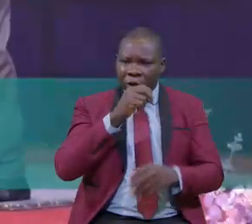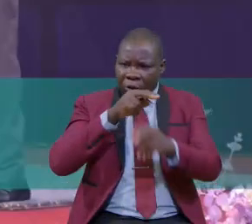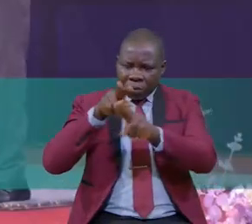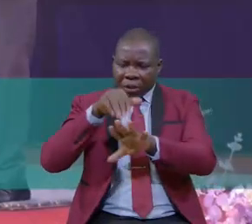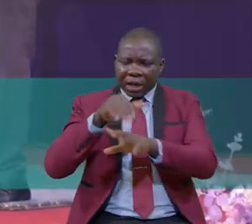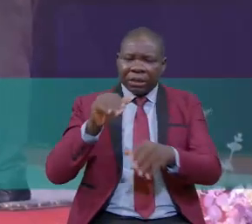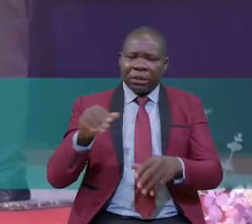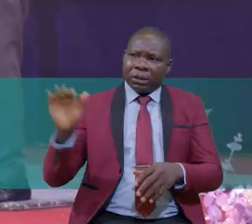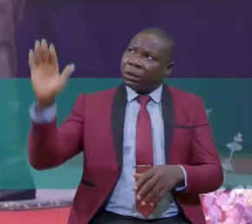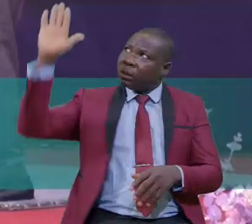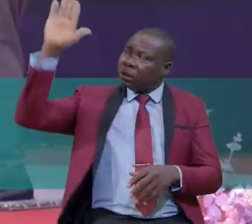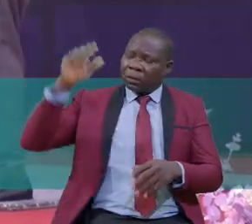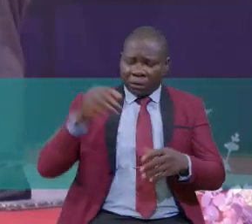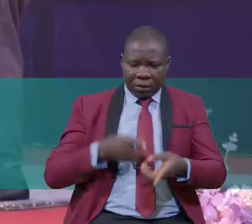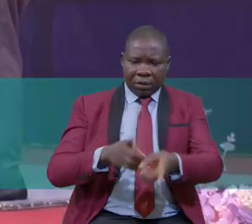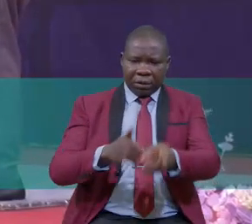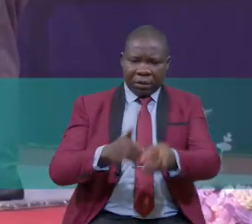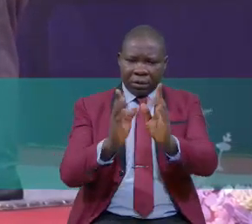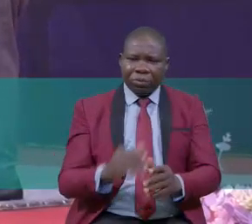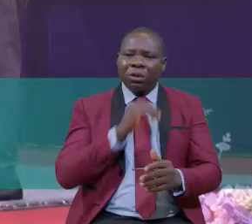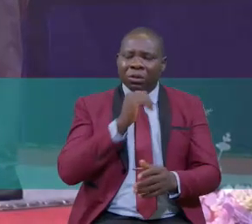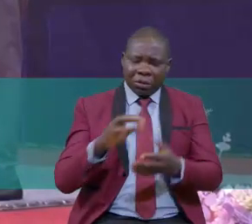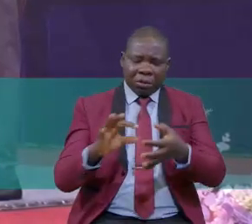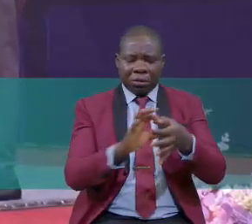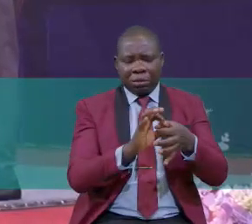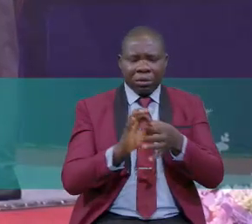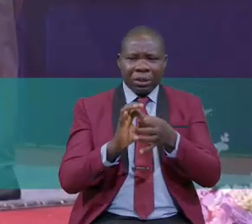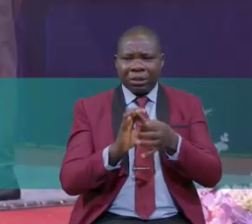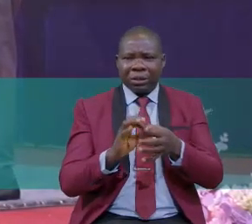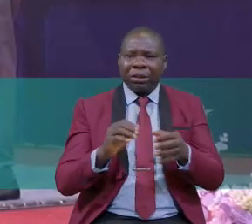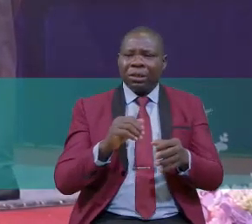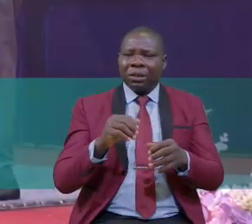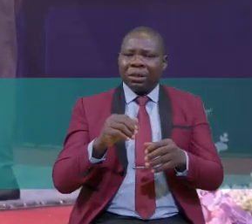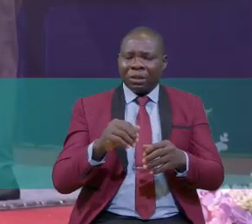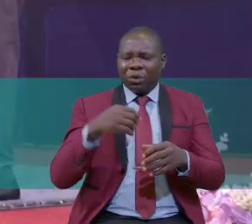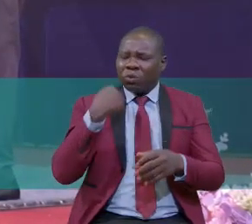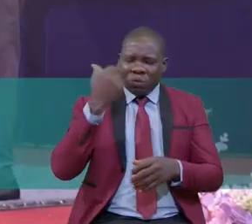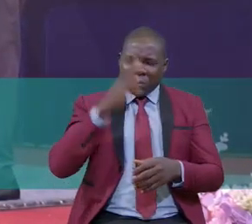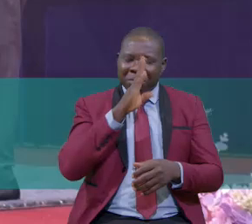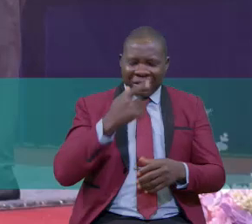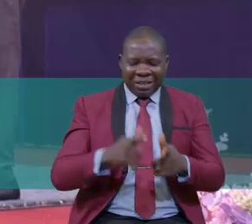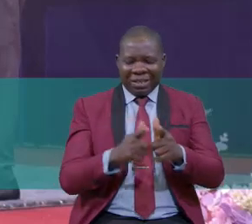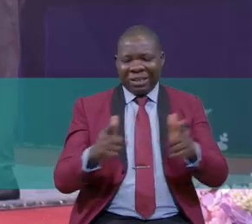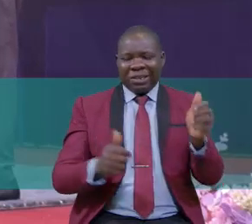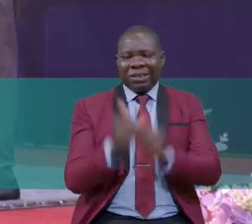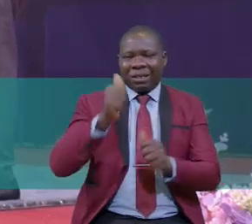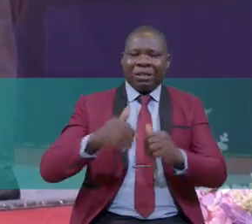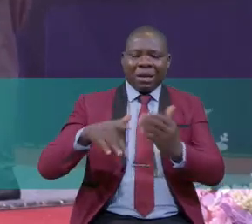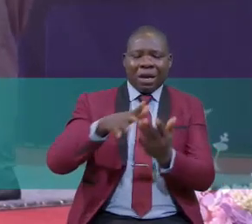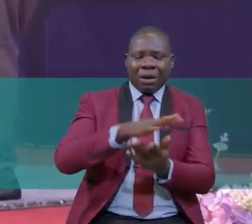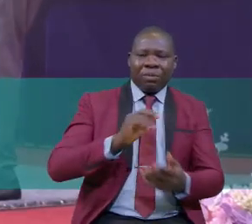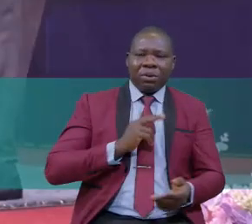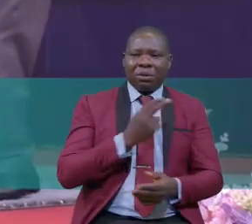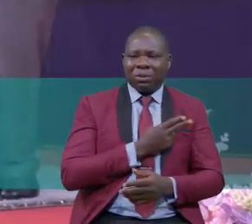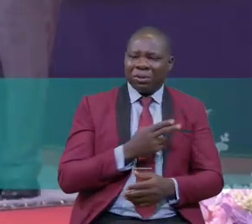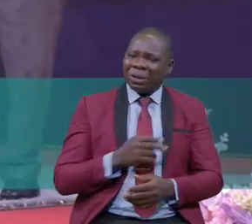and whose will be the greatest among us. And he brought a little child and said, look at this little,